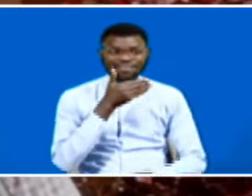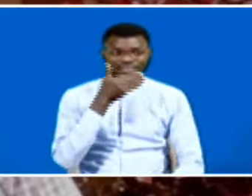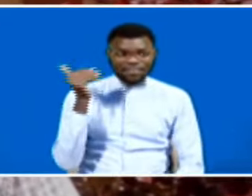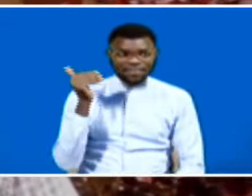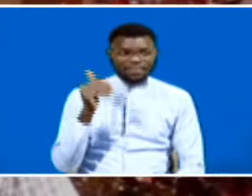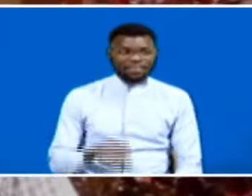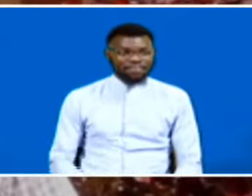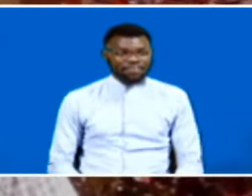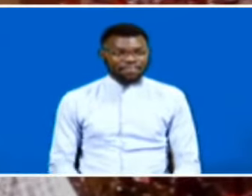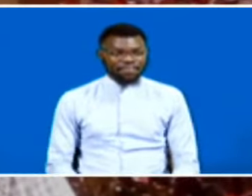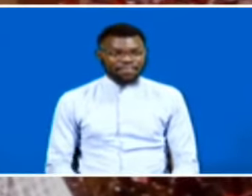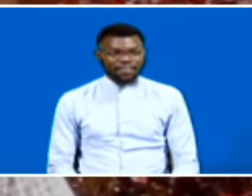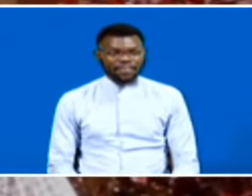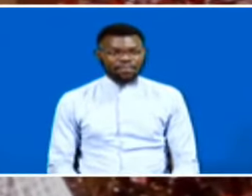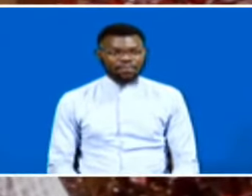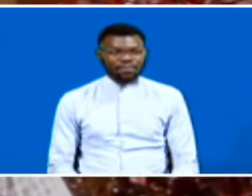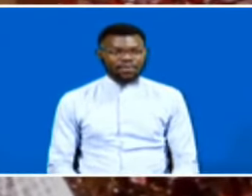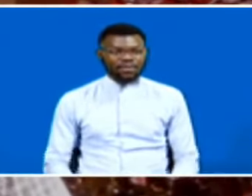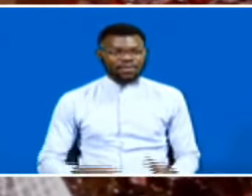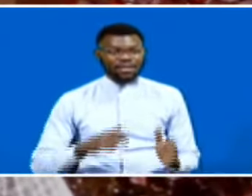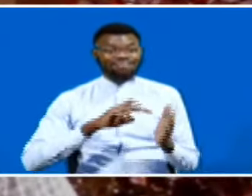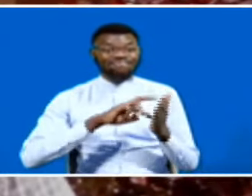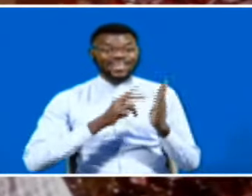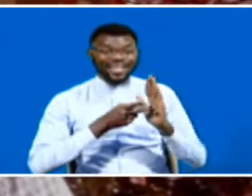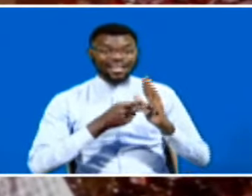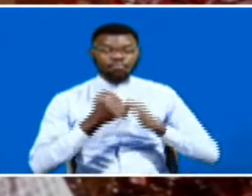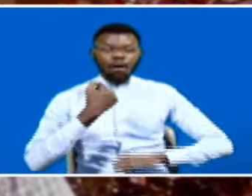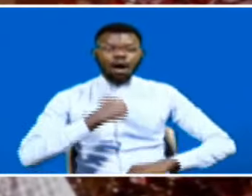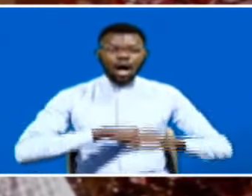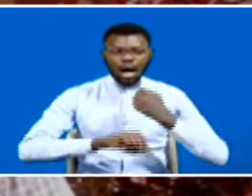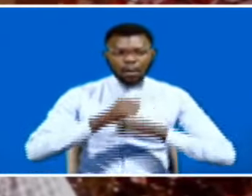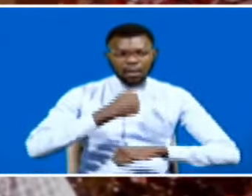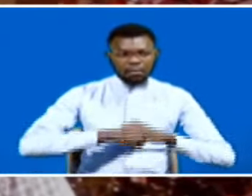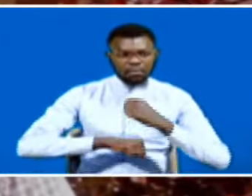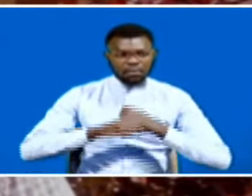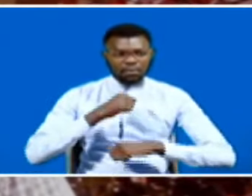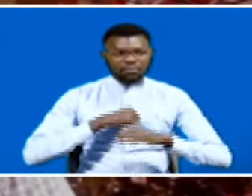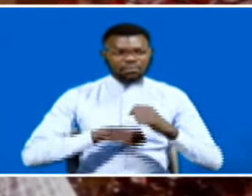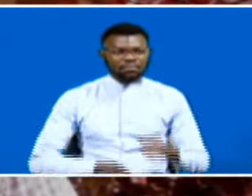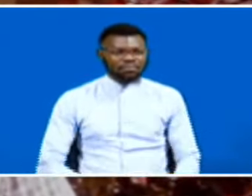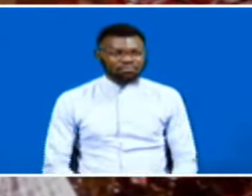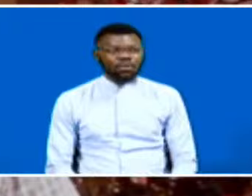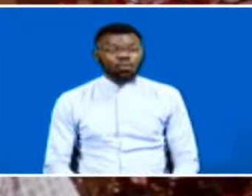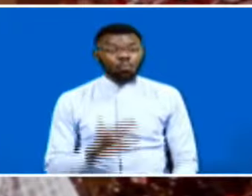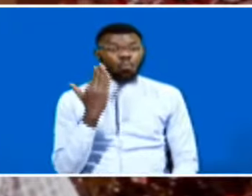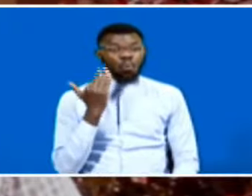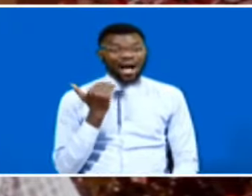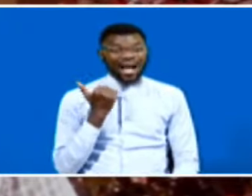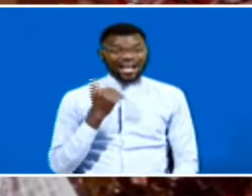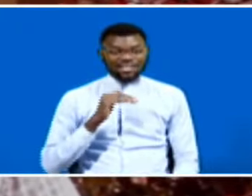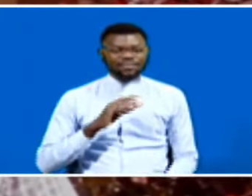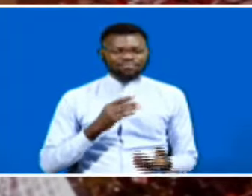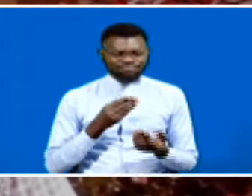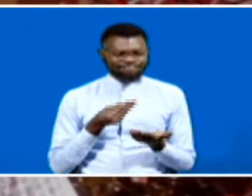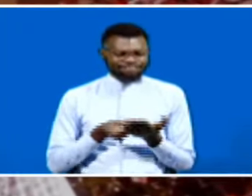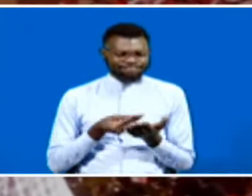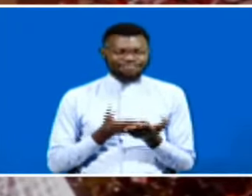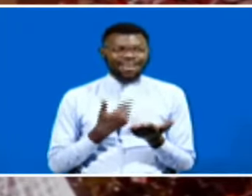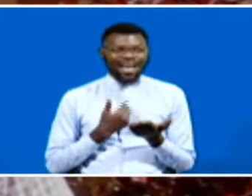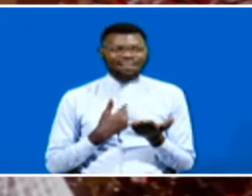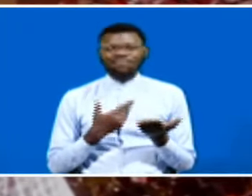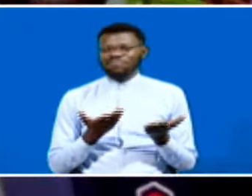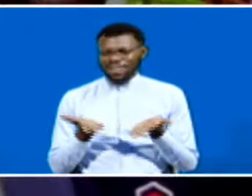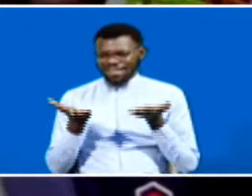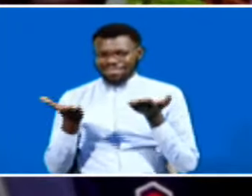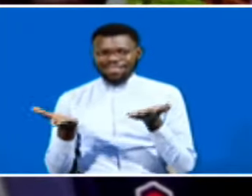to be active now because funds will be close to them and will be available